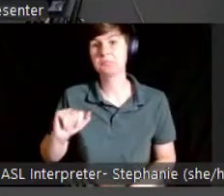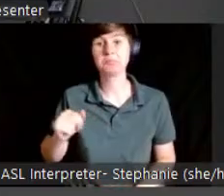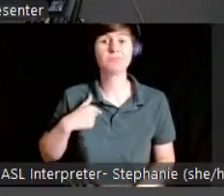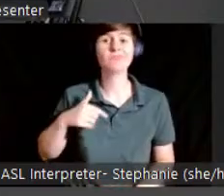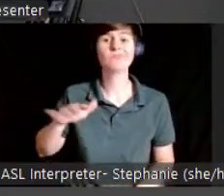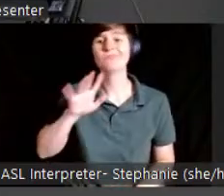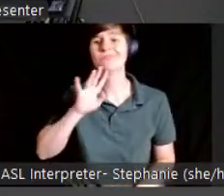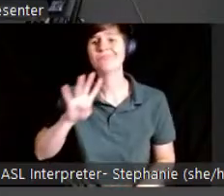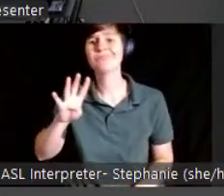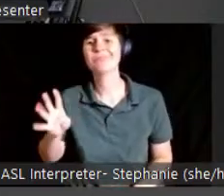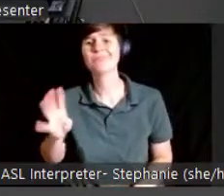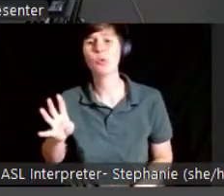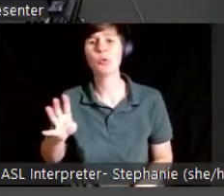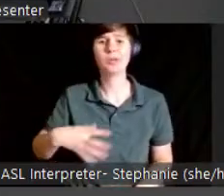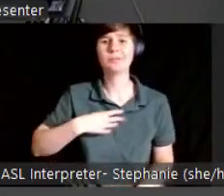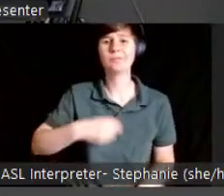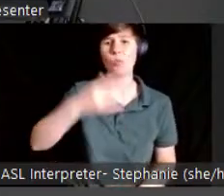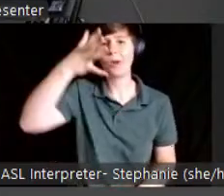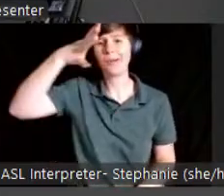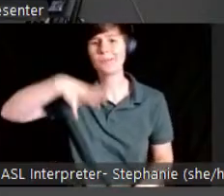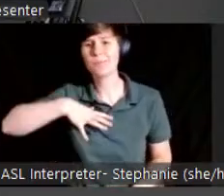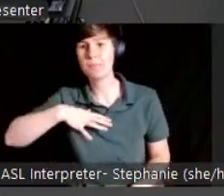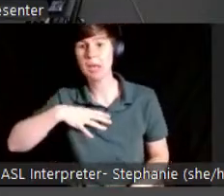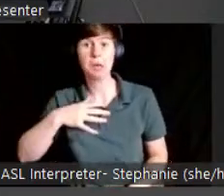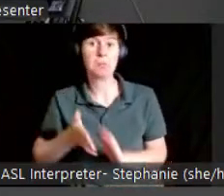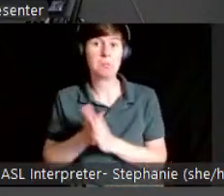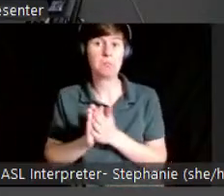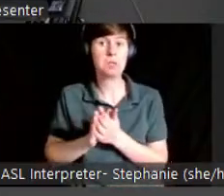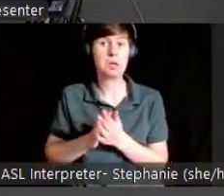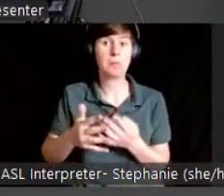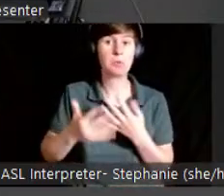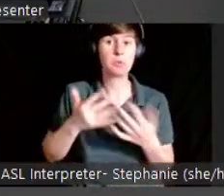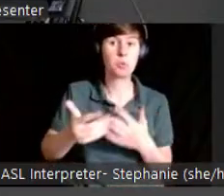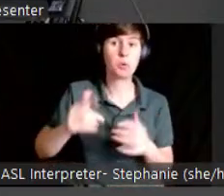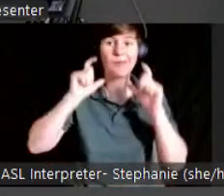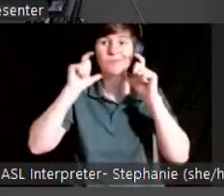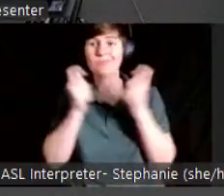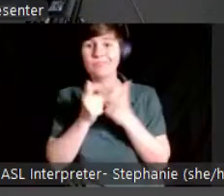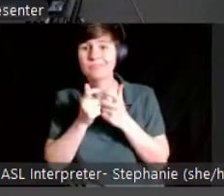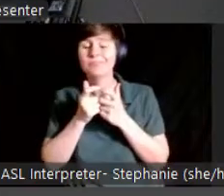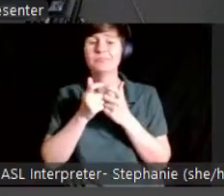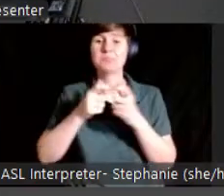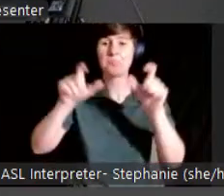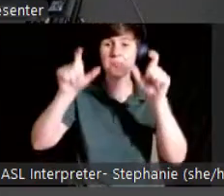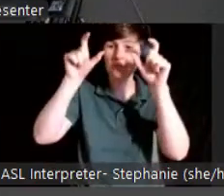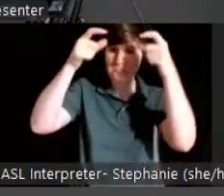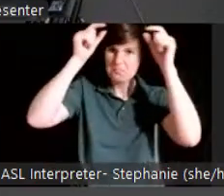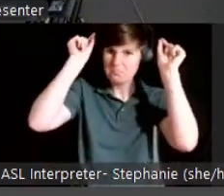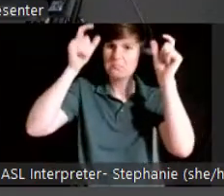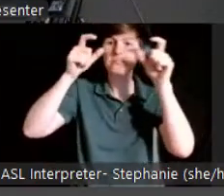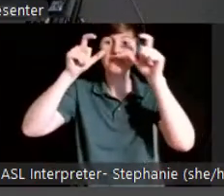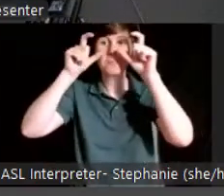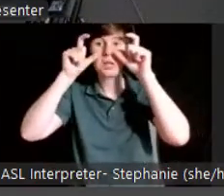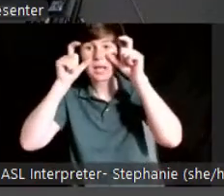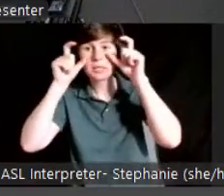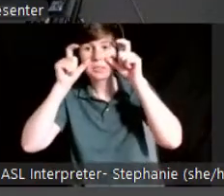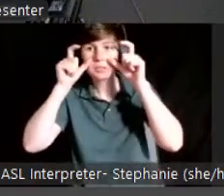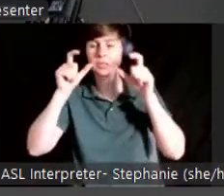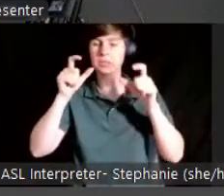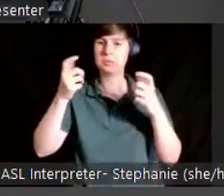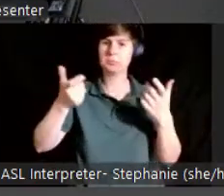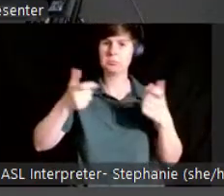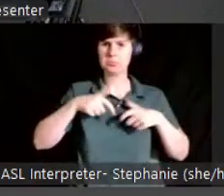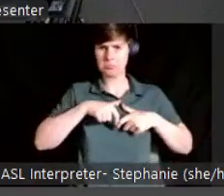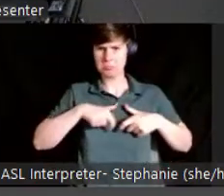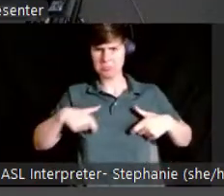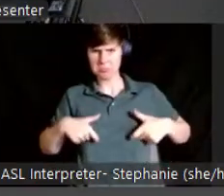with graying beard and hair, wearing glasses and a plaid shirt that is, it's like an